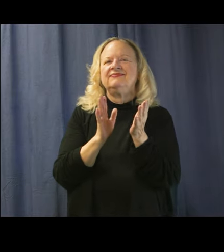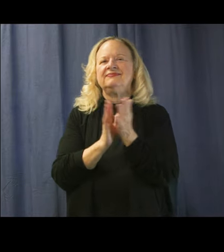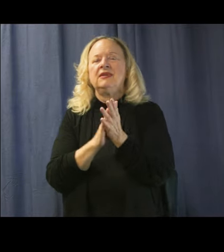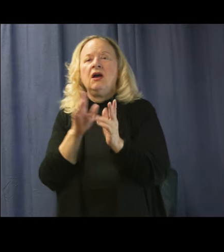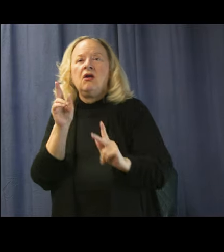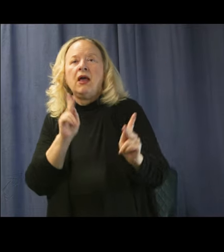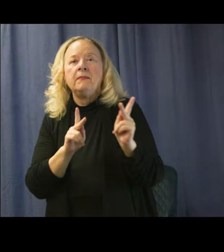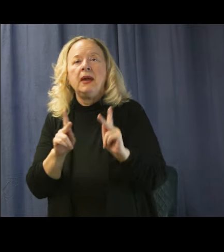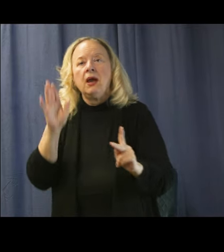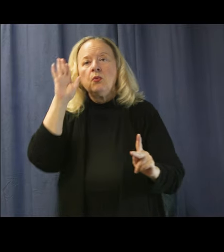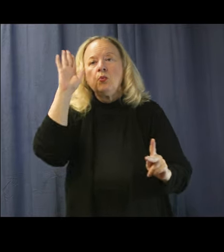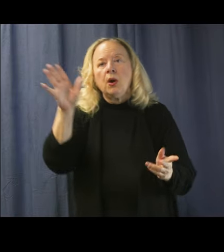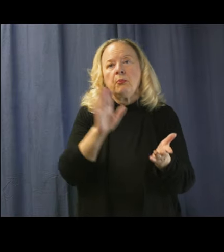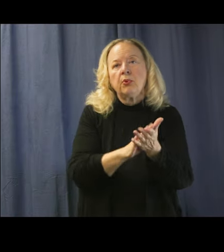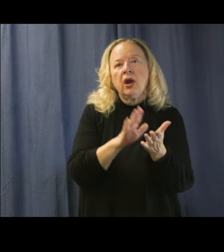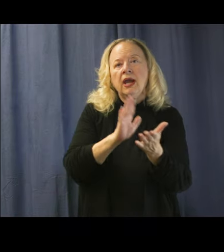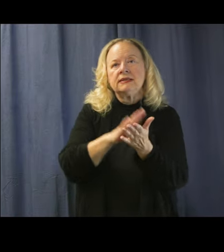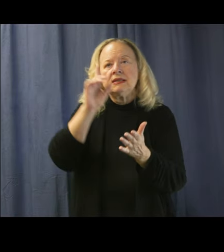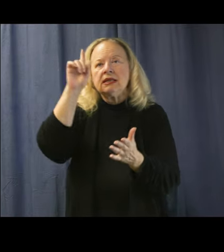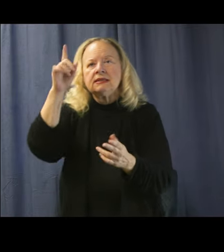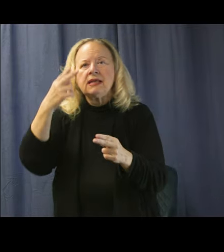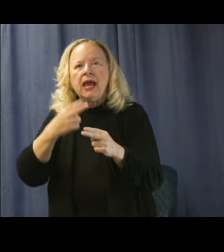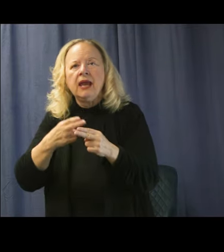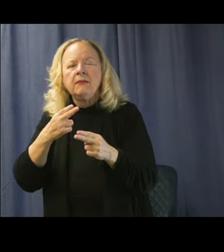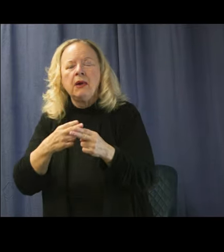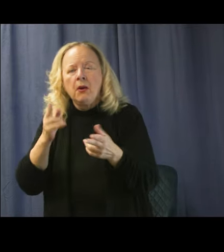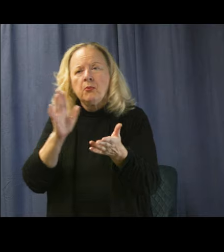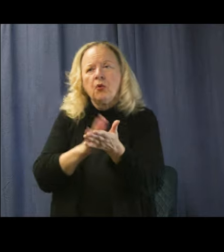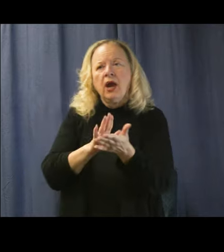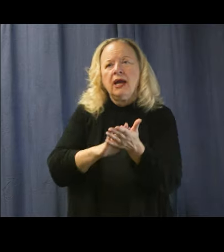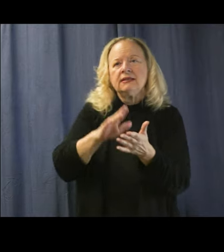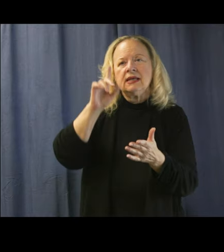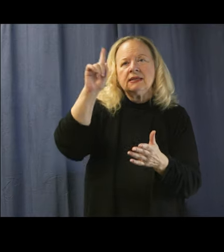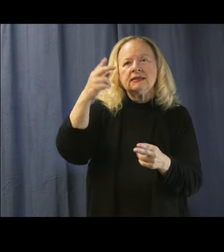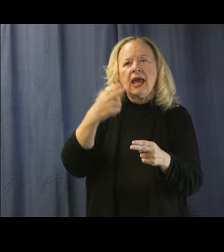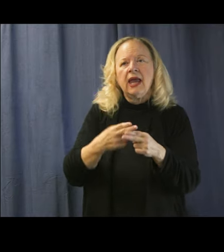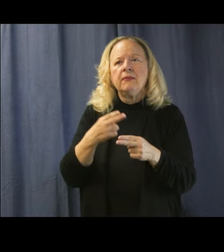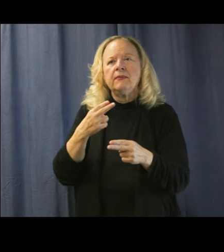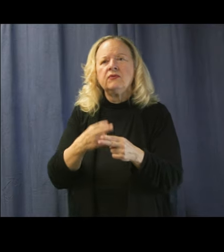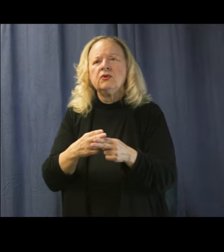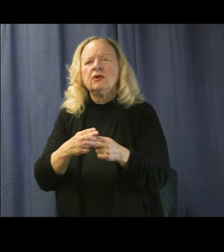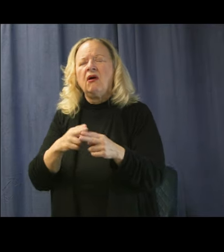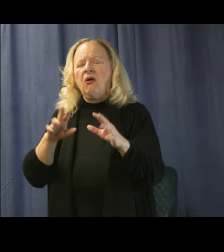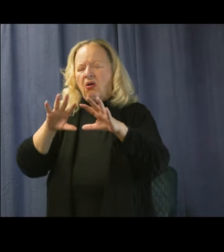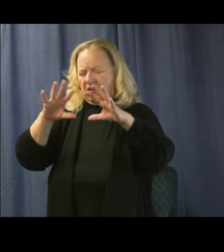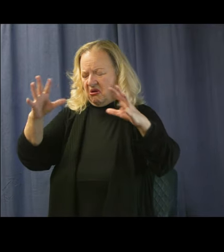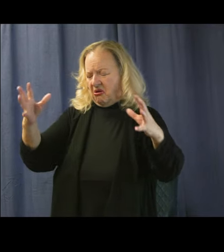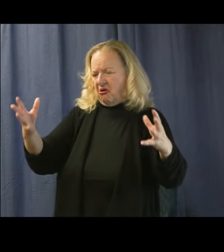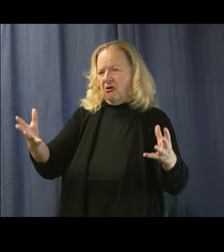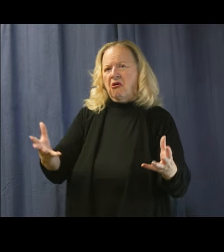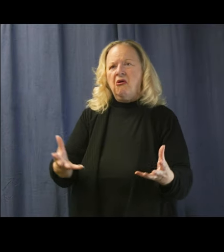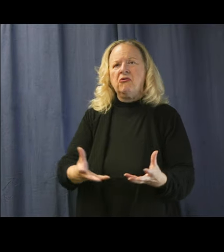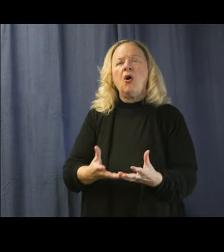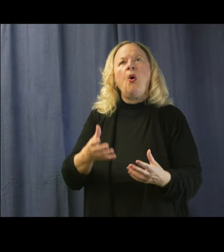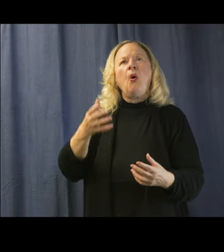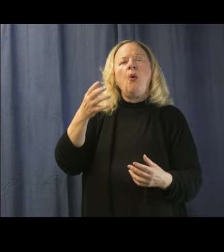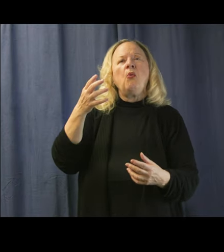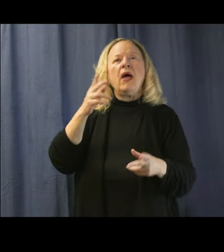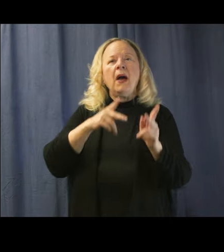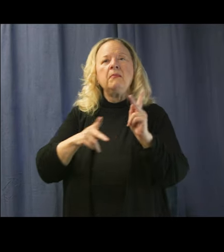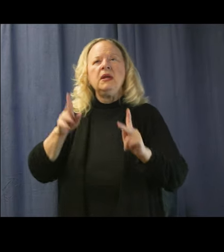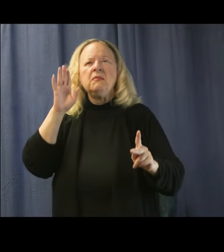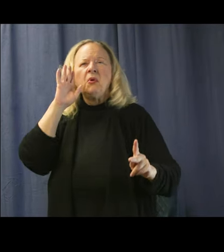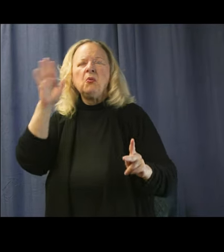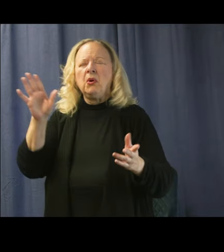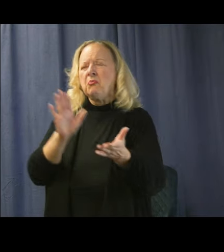All that men would praise. All that men would praise his name. Praise his name to the ends of the